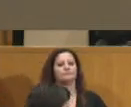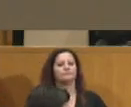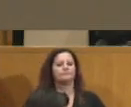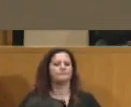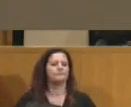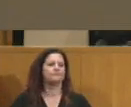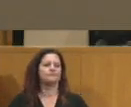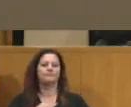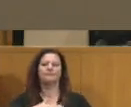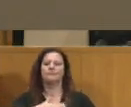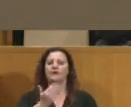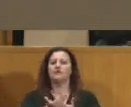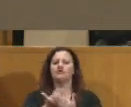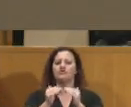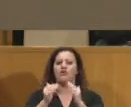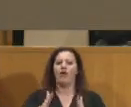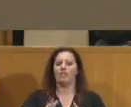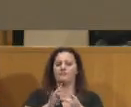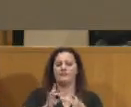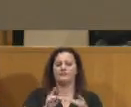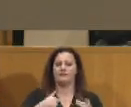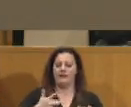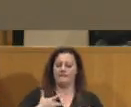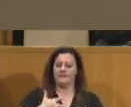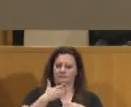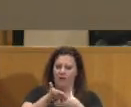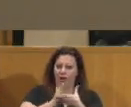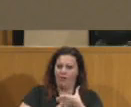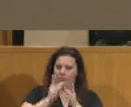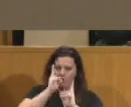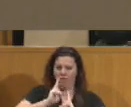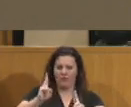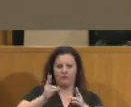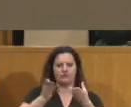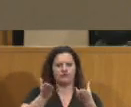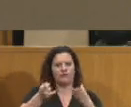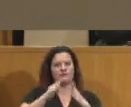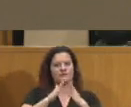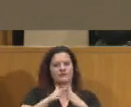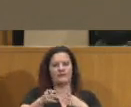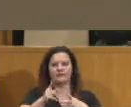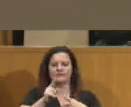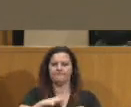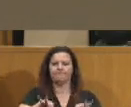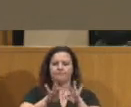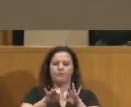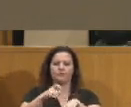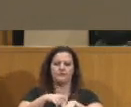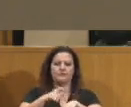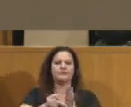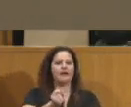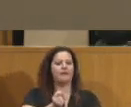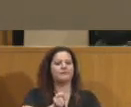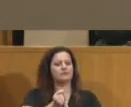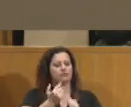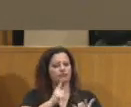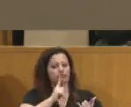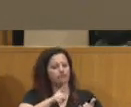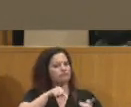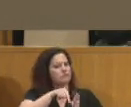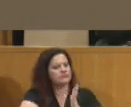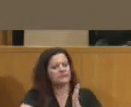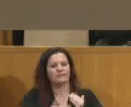possible. Lastly, and most importantly, thank you to the voters of District 4. I truly appreciate you. You've